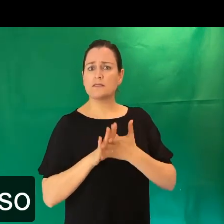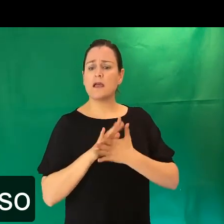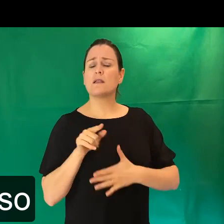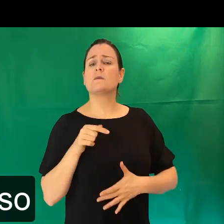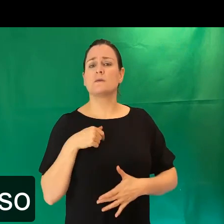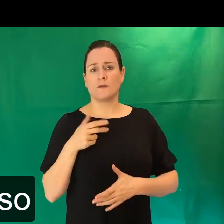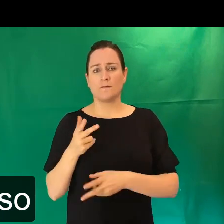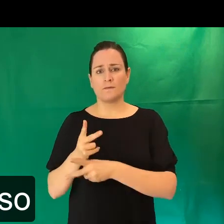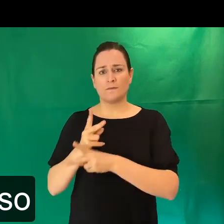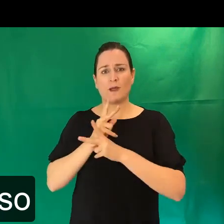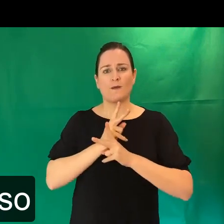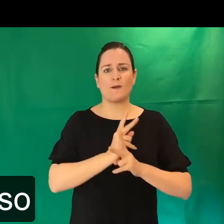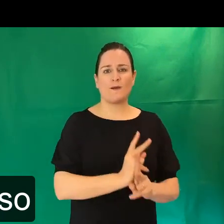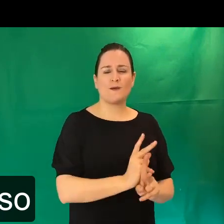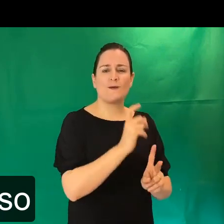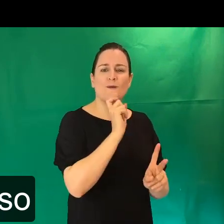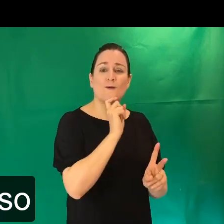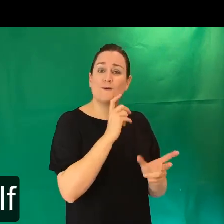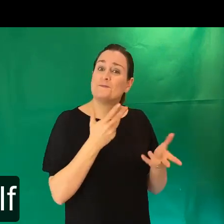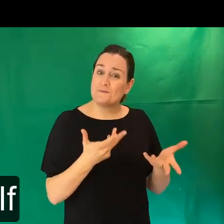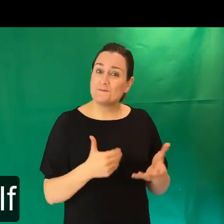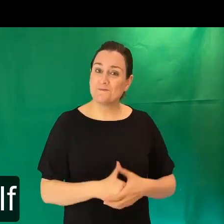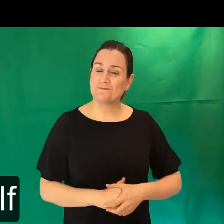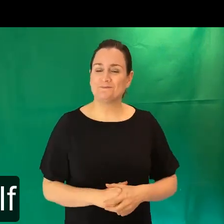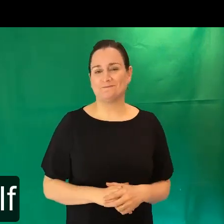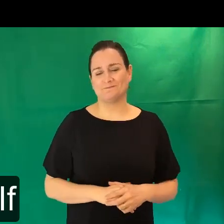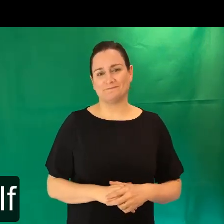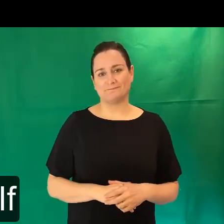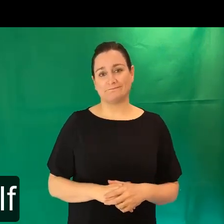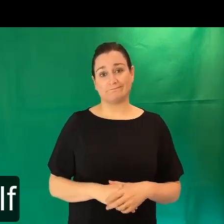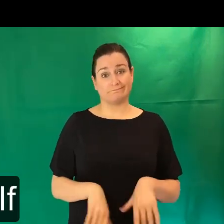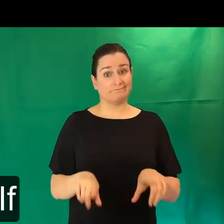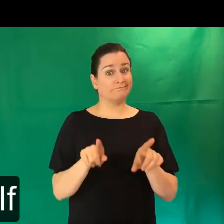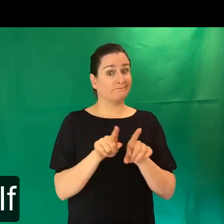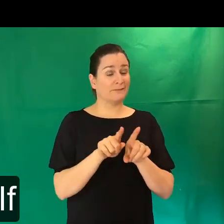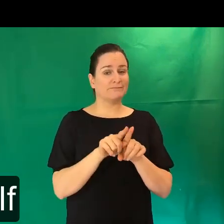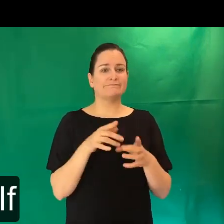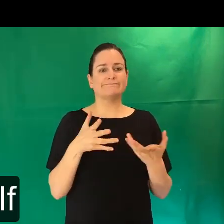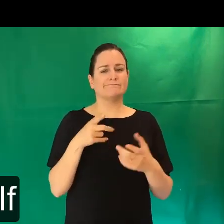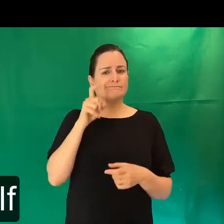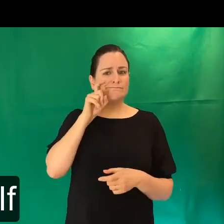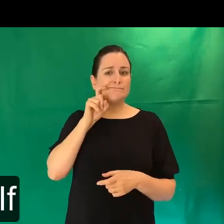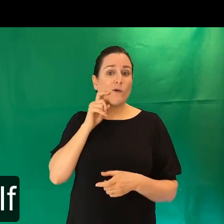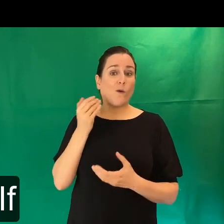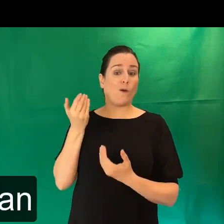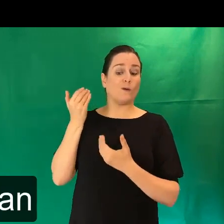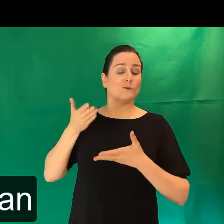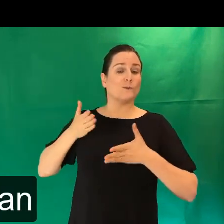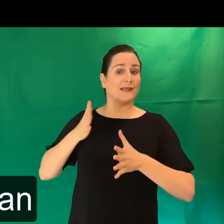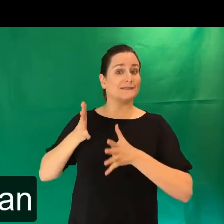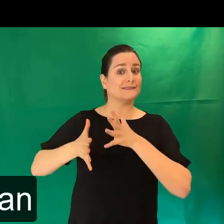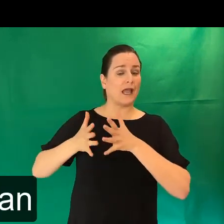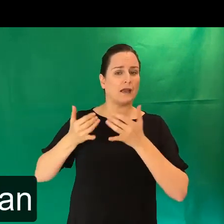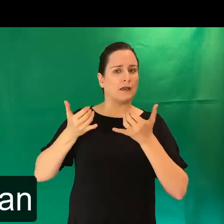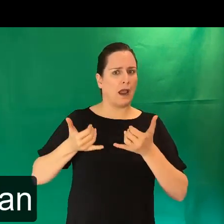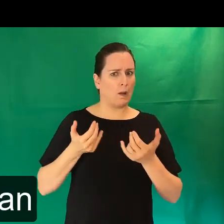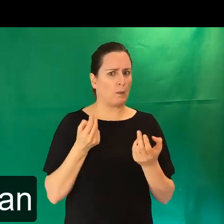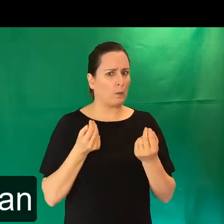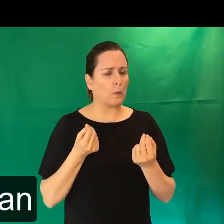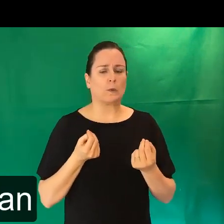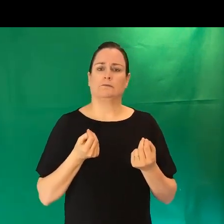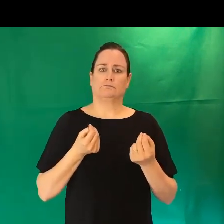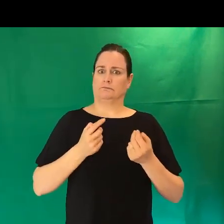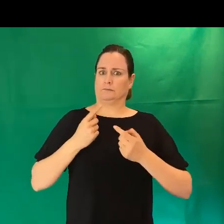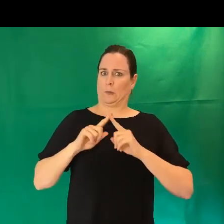languages. You can also get changes in political correctness. If you look at this sign here